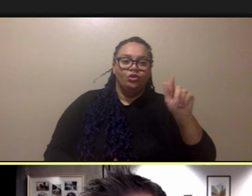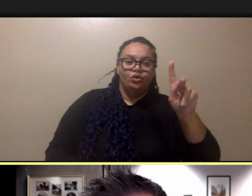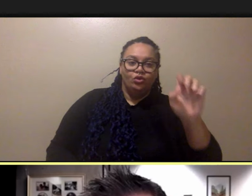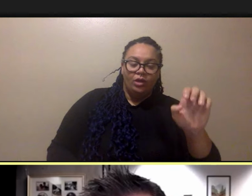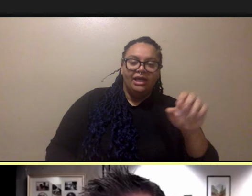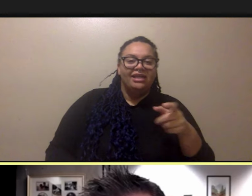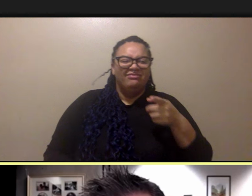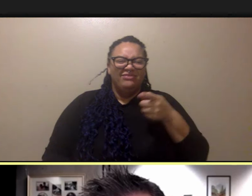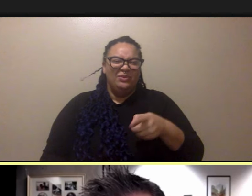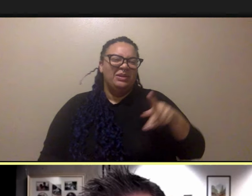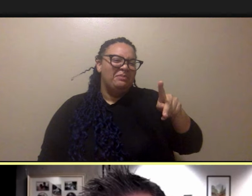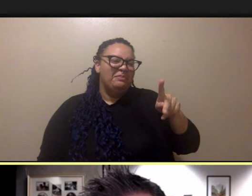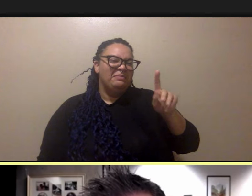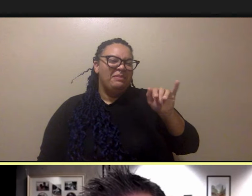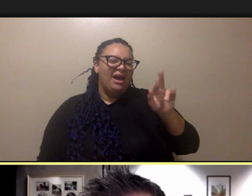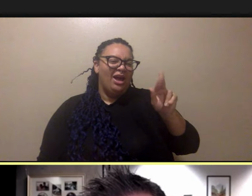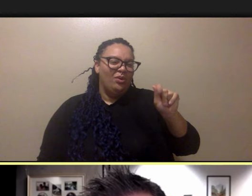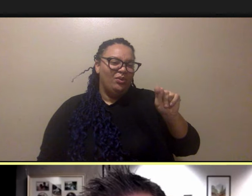So